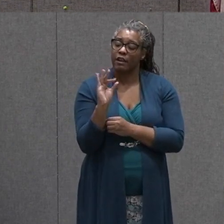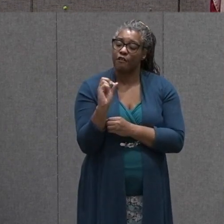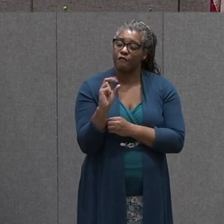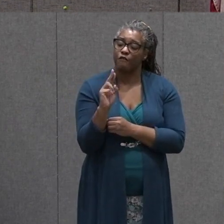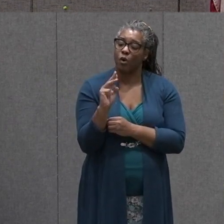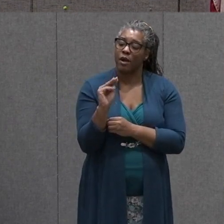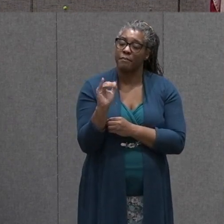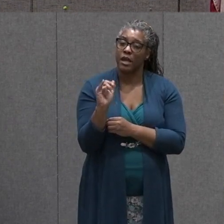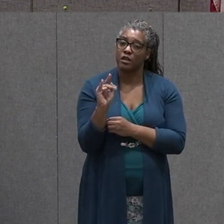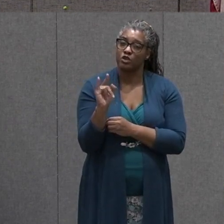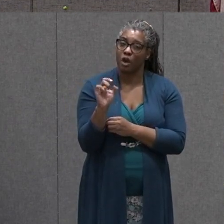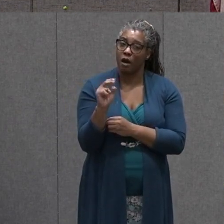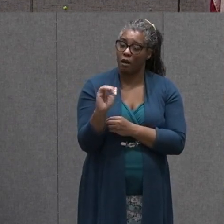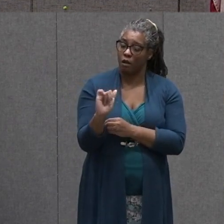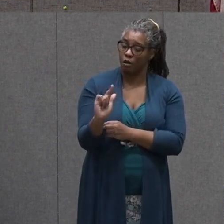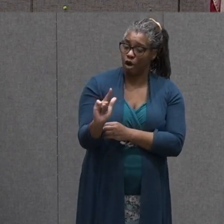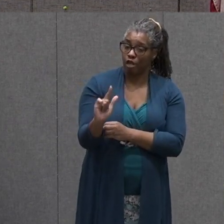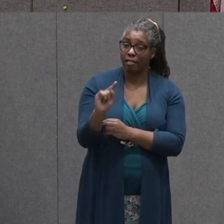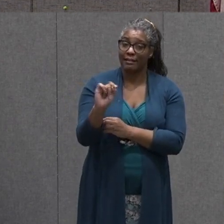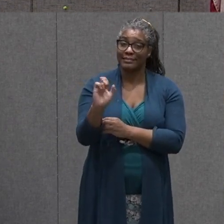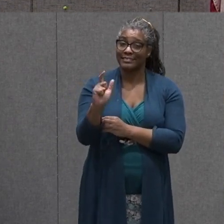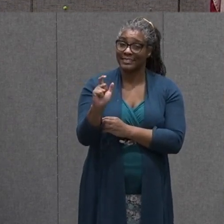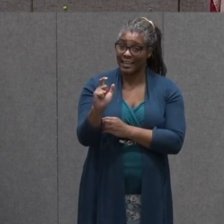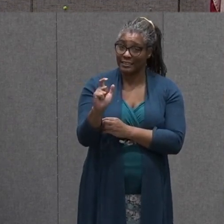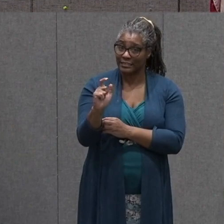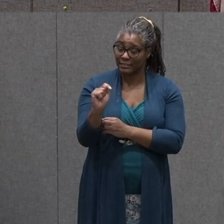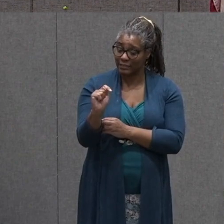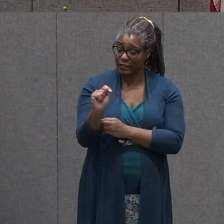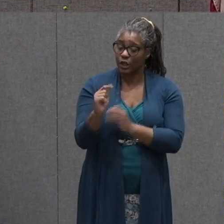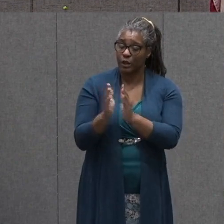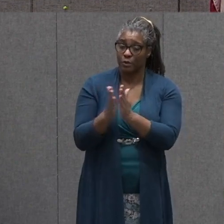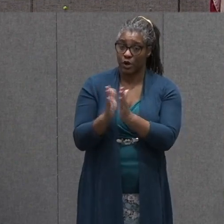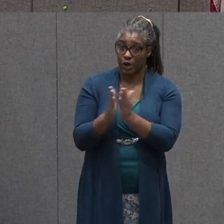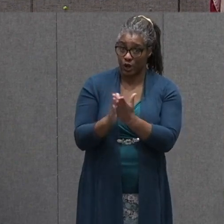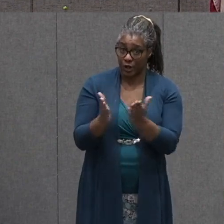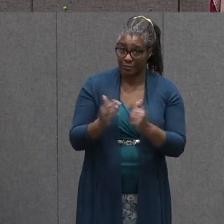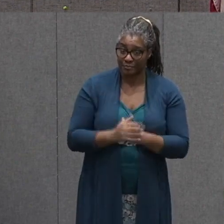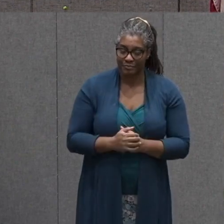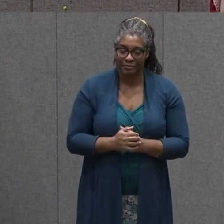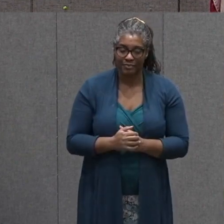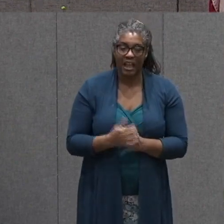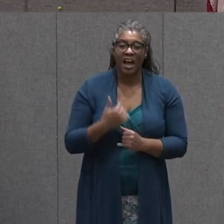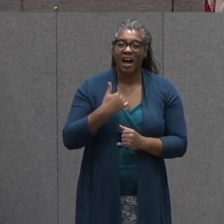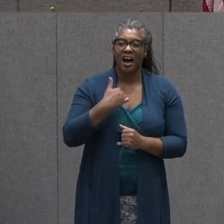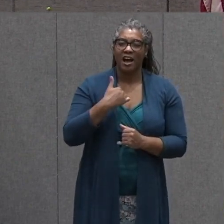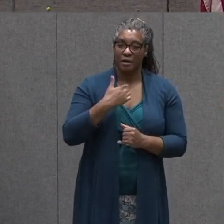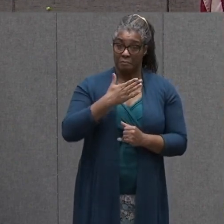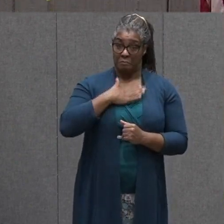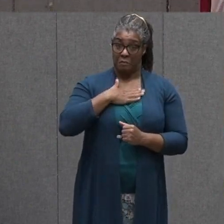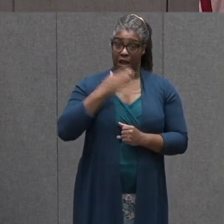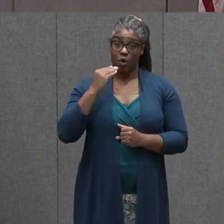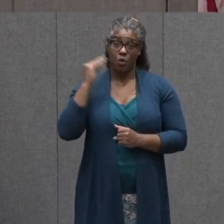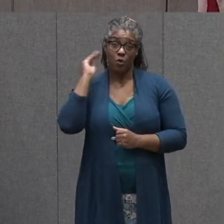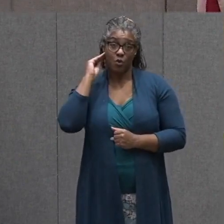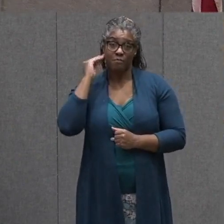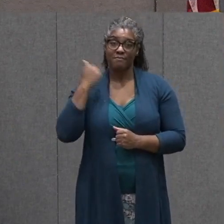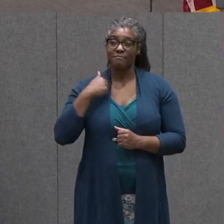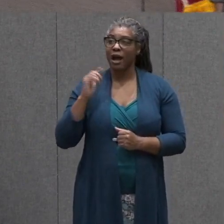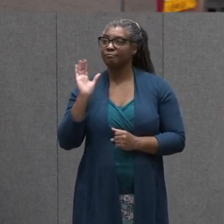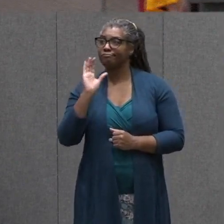faster. Before the tiny plant has 3 leaves, the other plant has 7. And look,